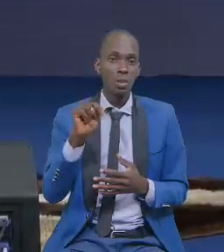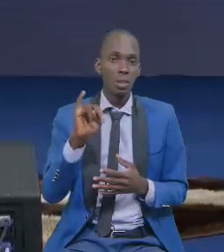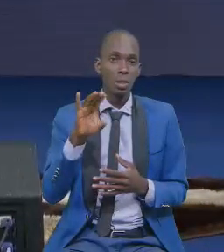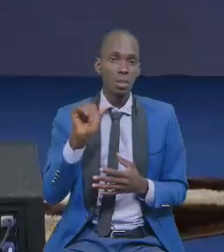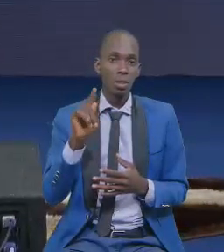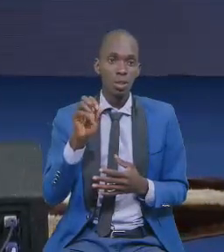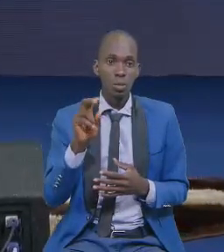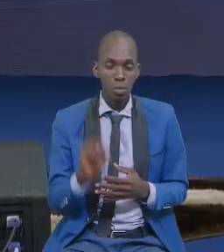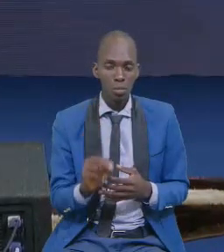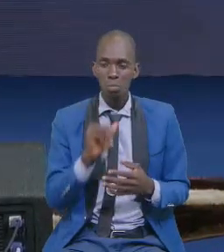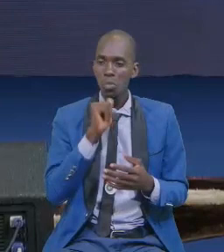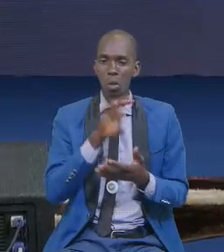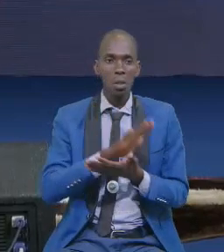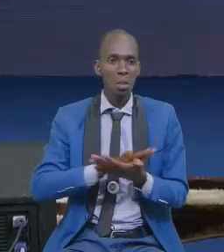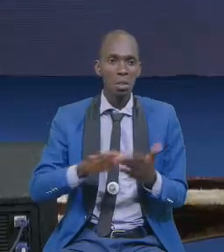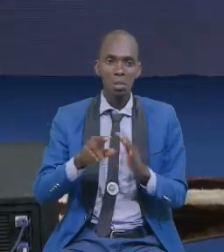uncleanness,